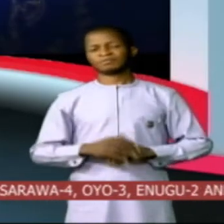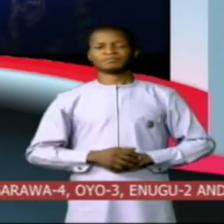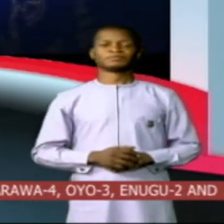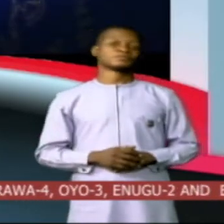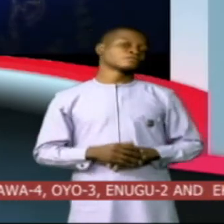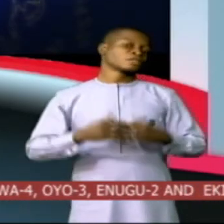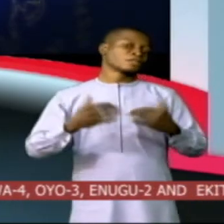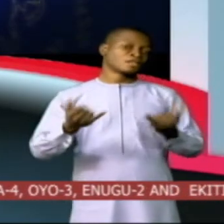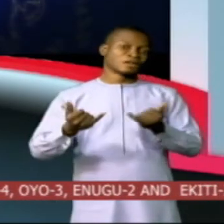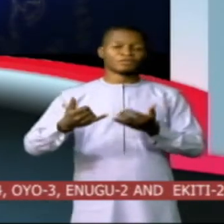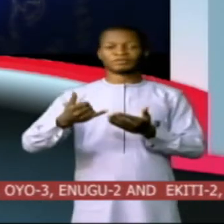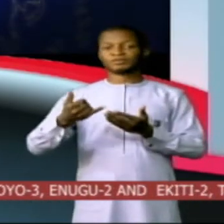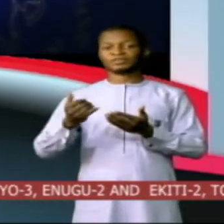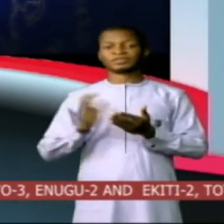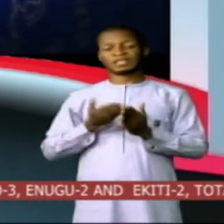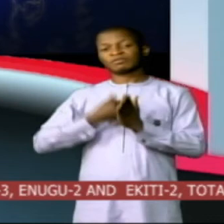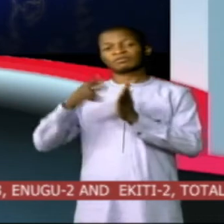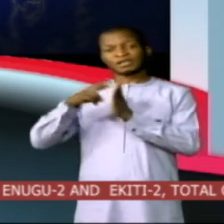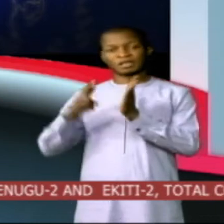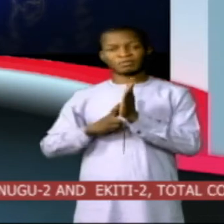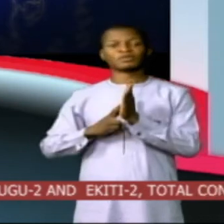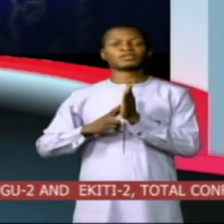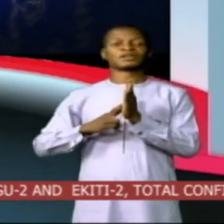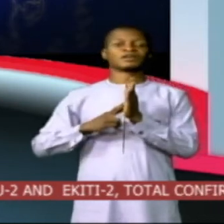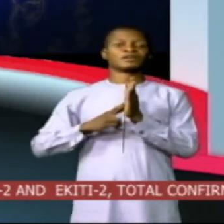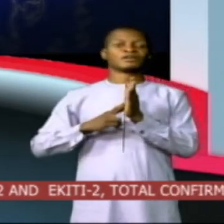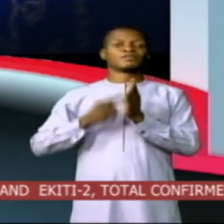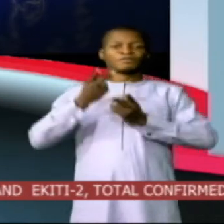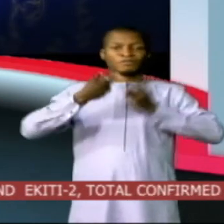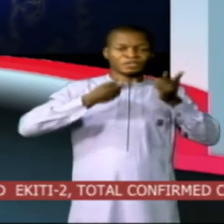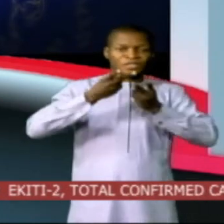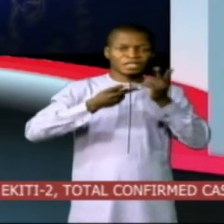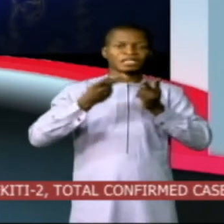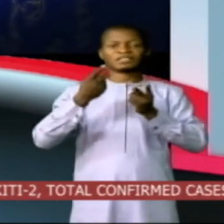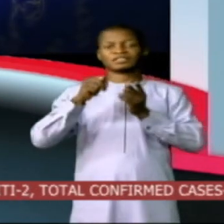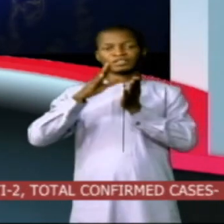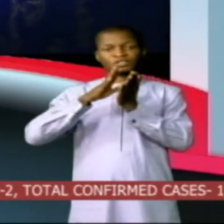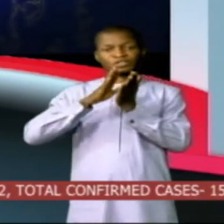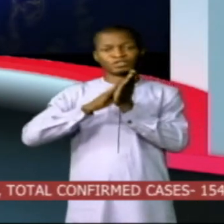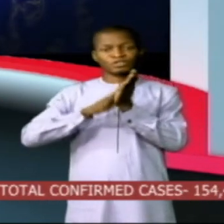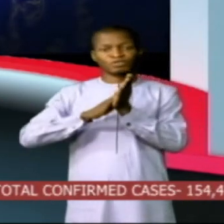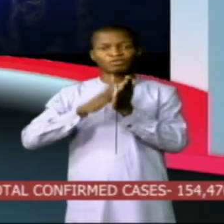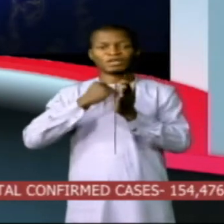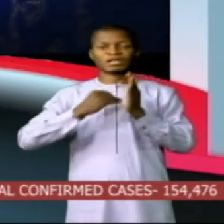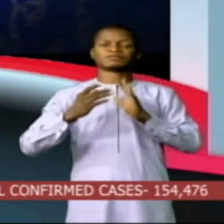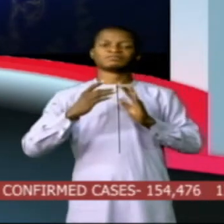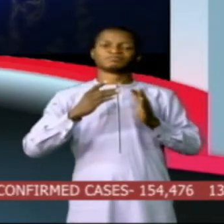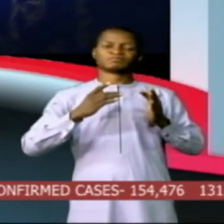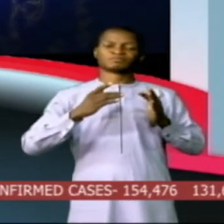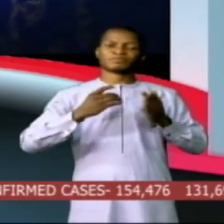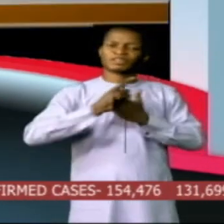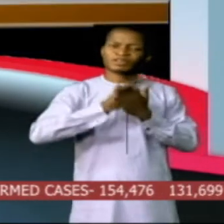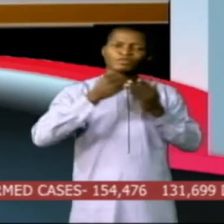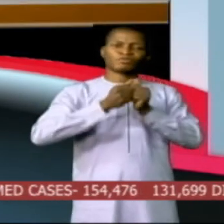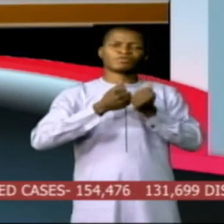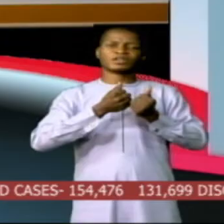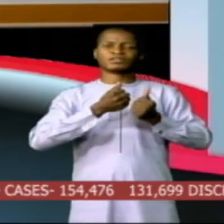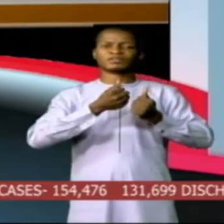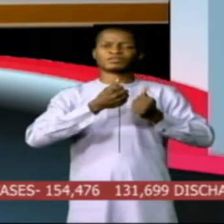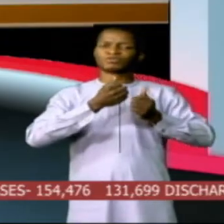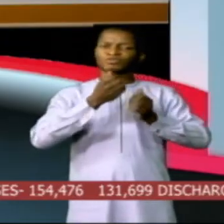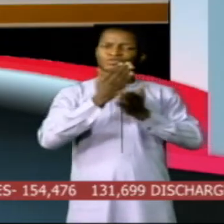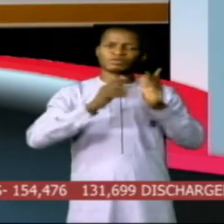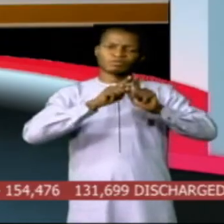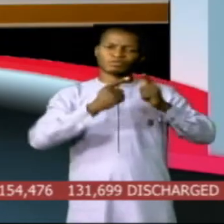And earlier, our correspondent Halur Muhammad Umar visited the school and interacted with the vigilante group and